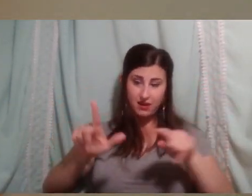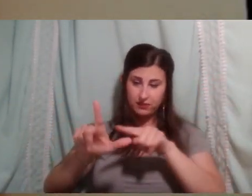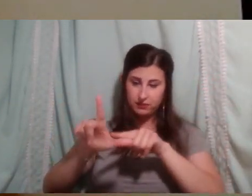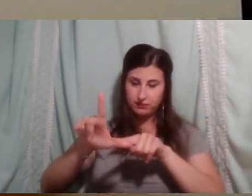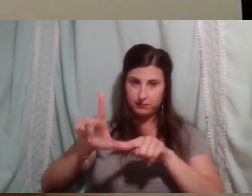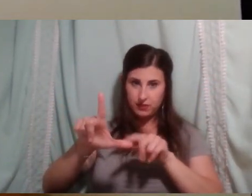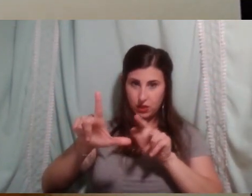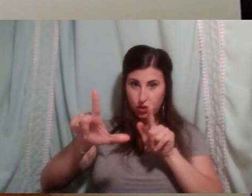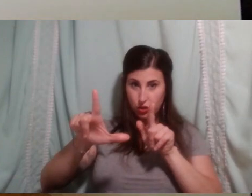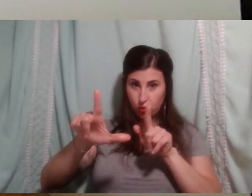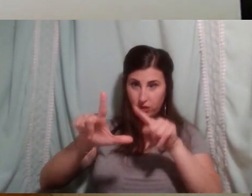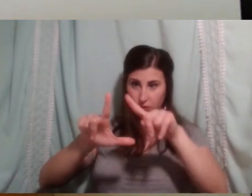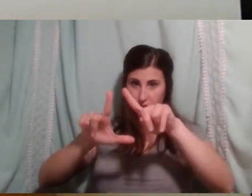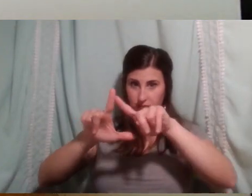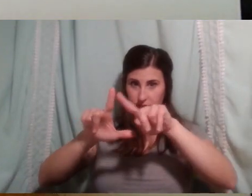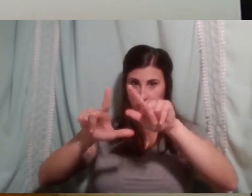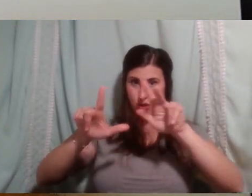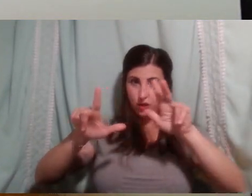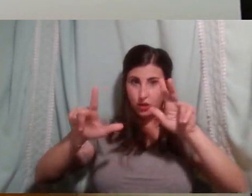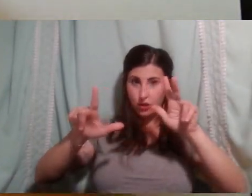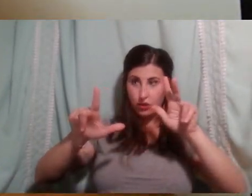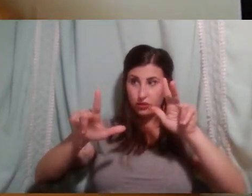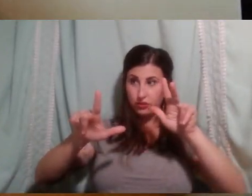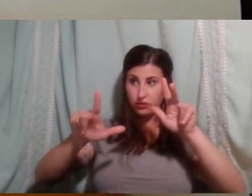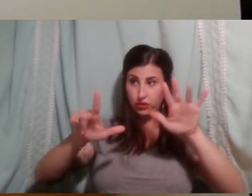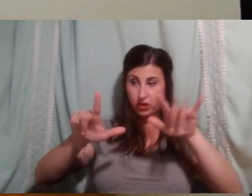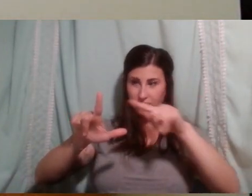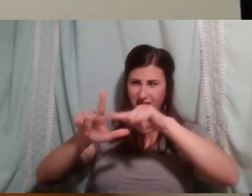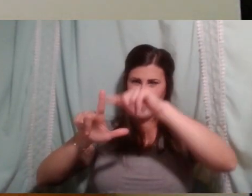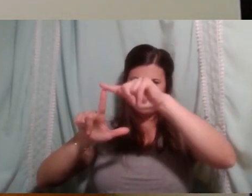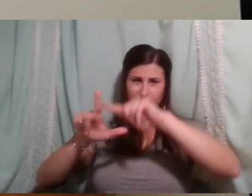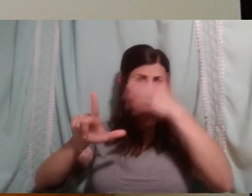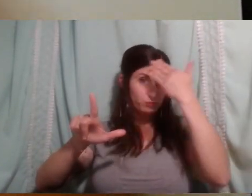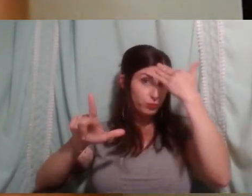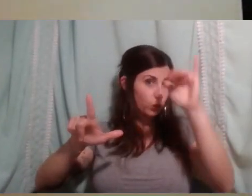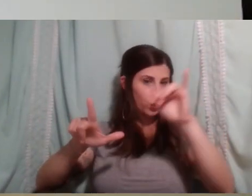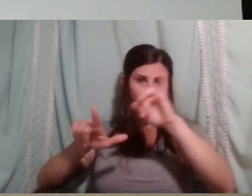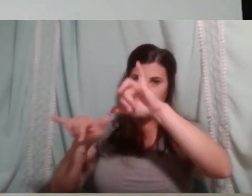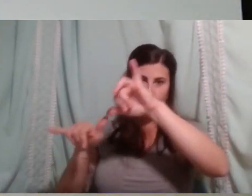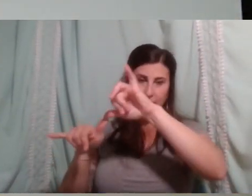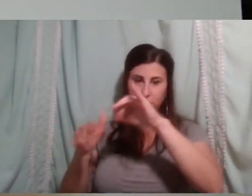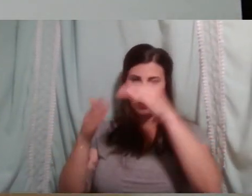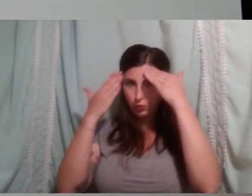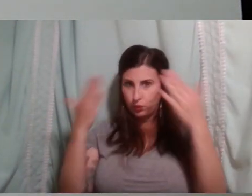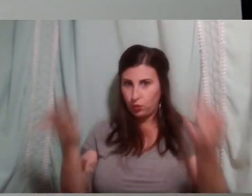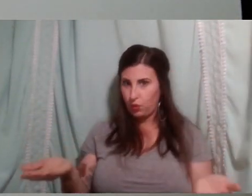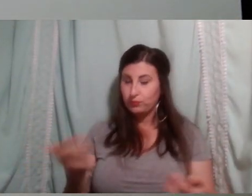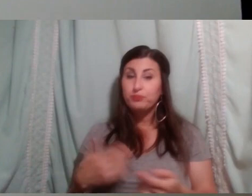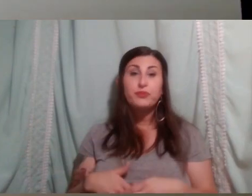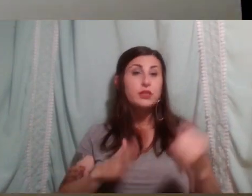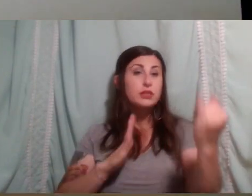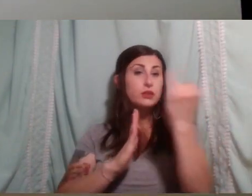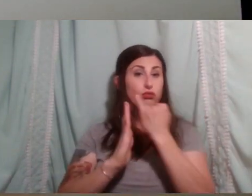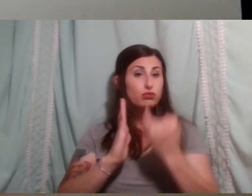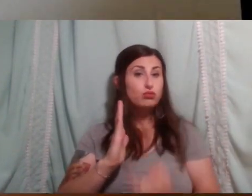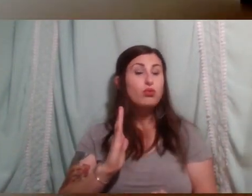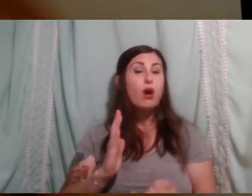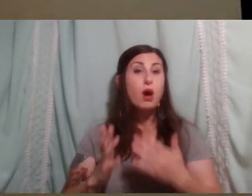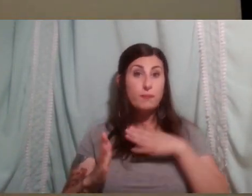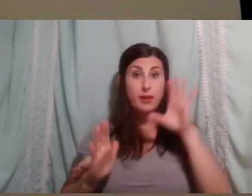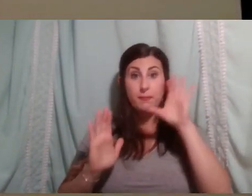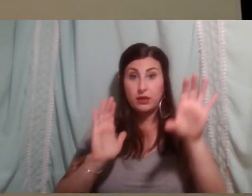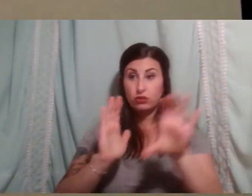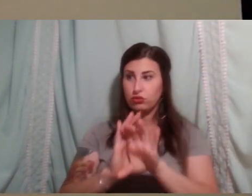feet, and we do not know the length from here, the height from here to here. We don't know that. So let me just draw